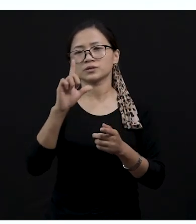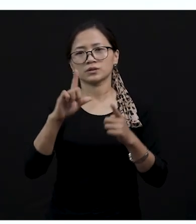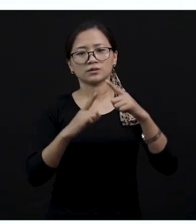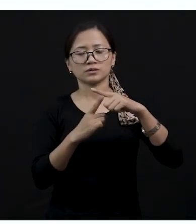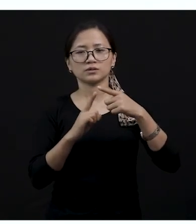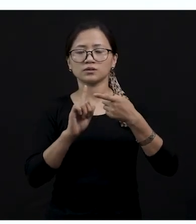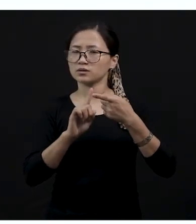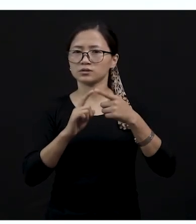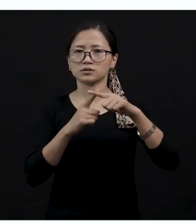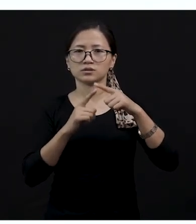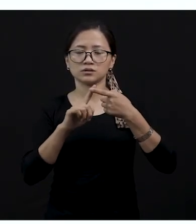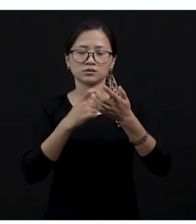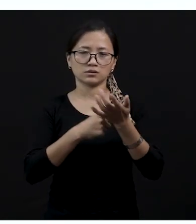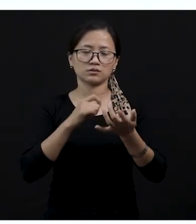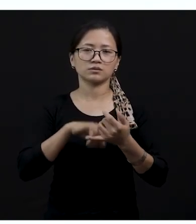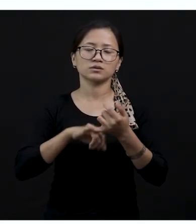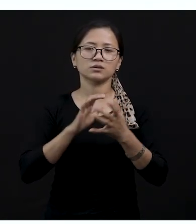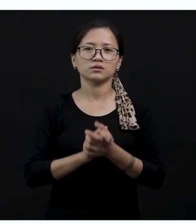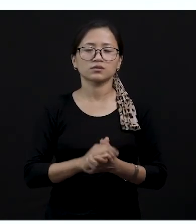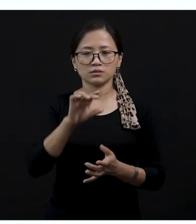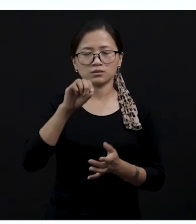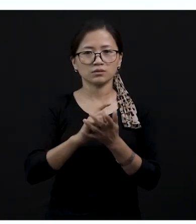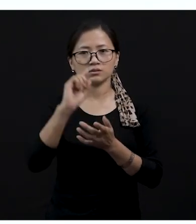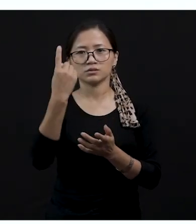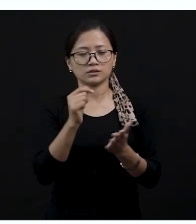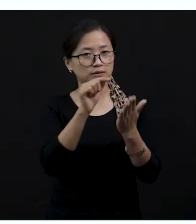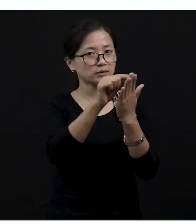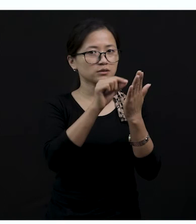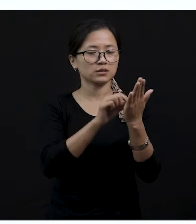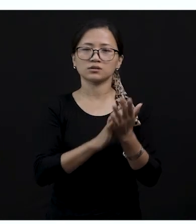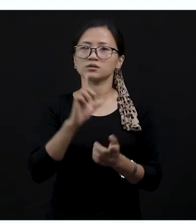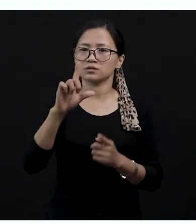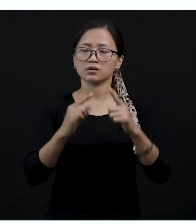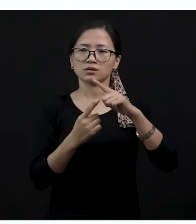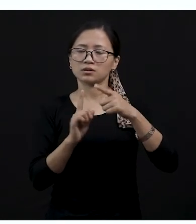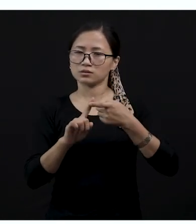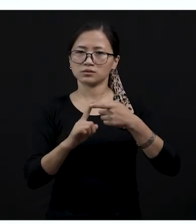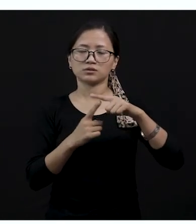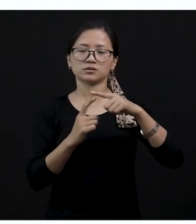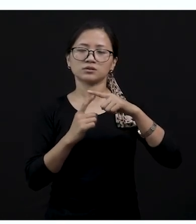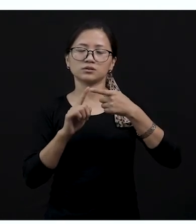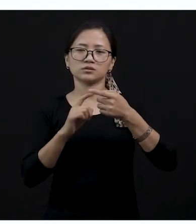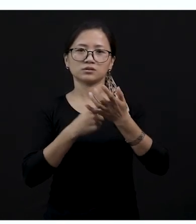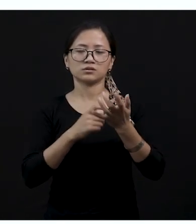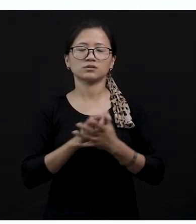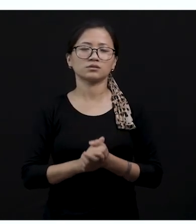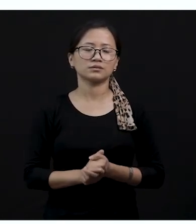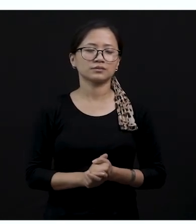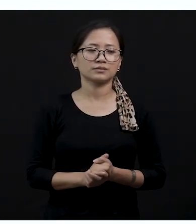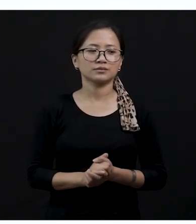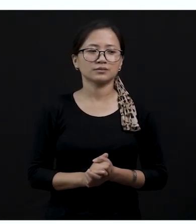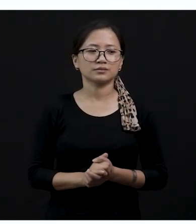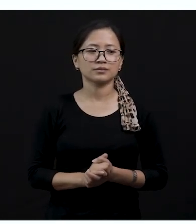letters, all the rhyme scheme, all the rhyming words, we will take only the indicating letter, okay? And we will give the rhyme